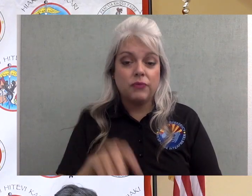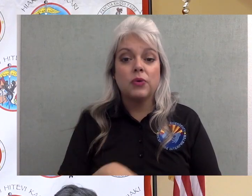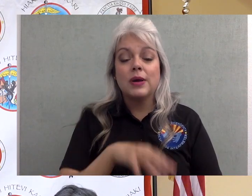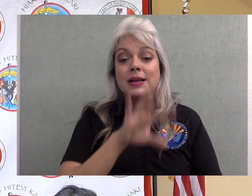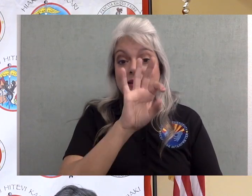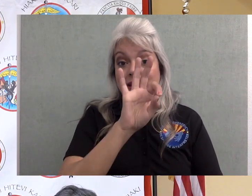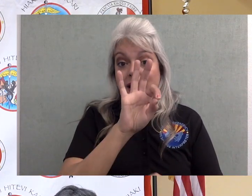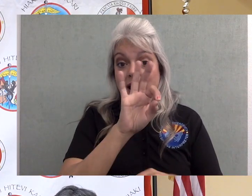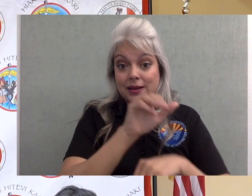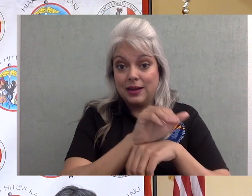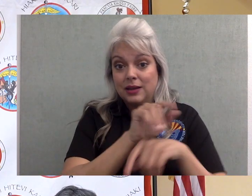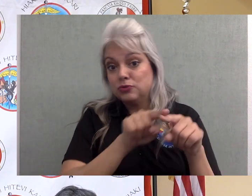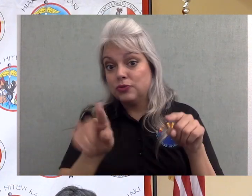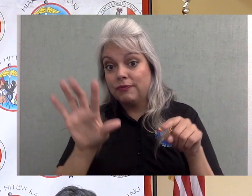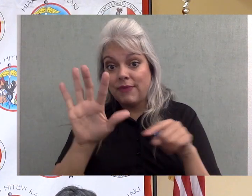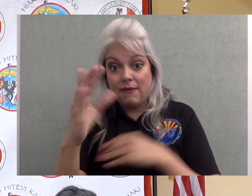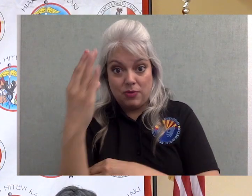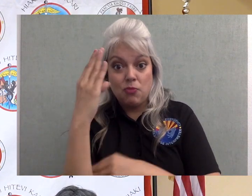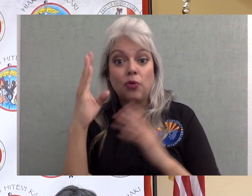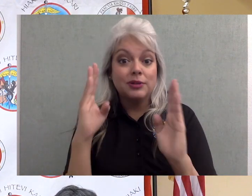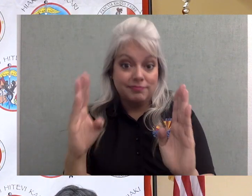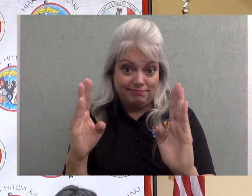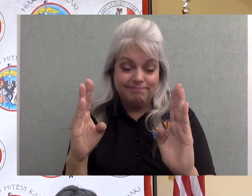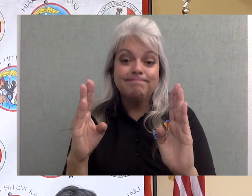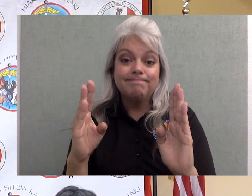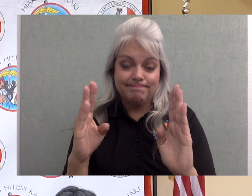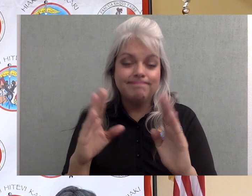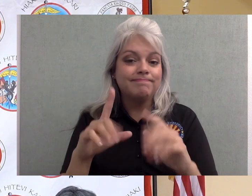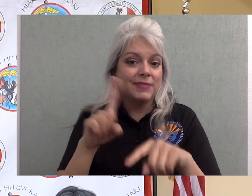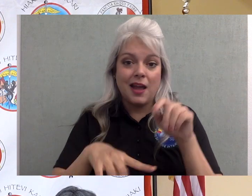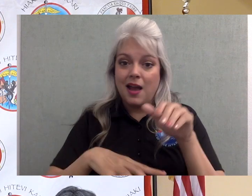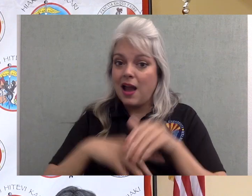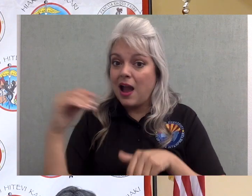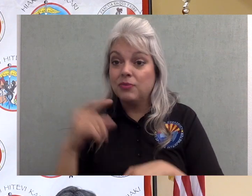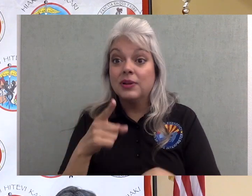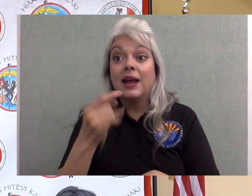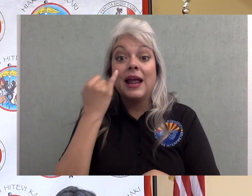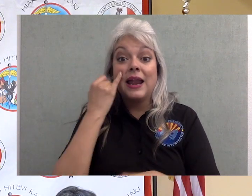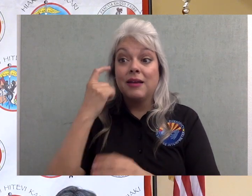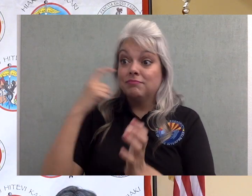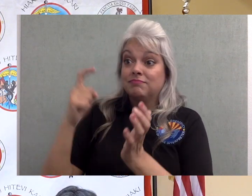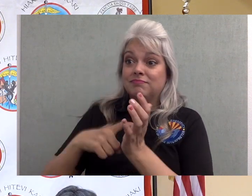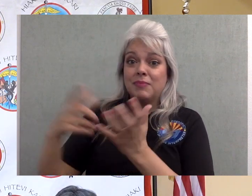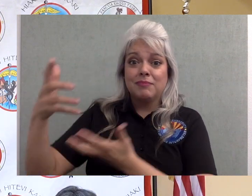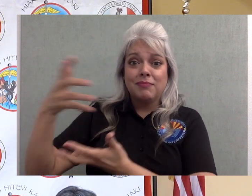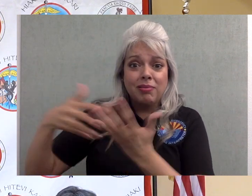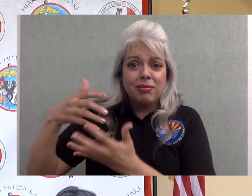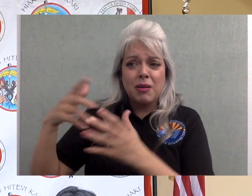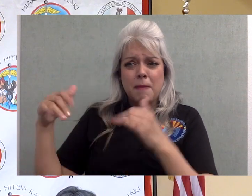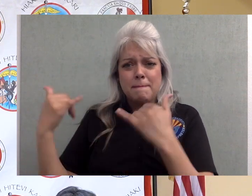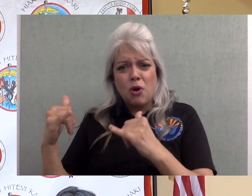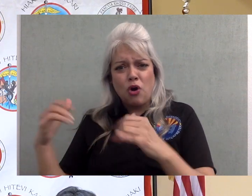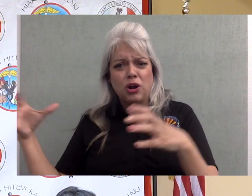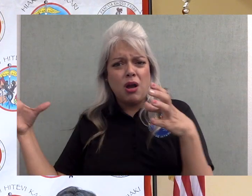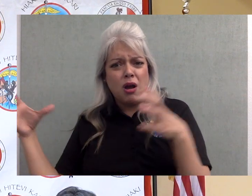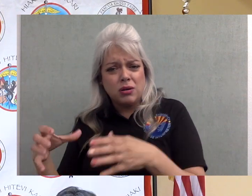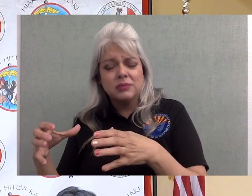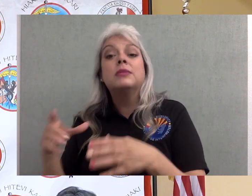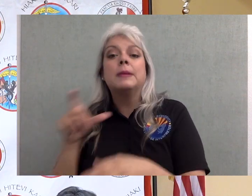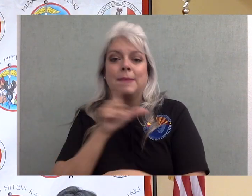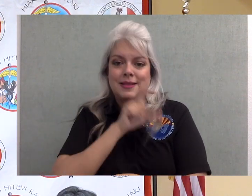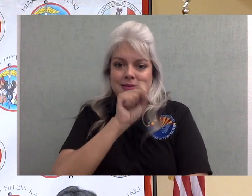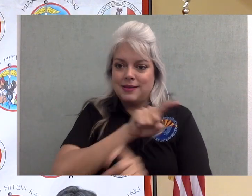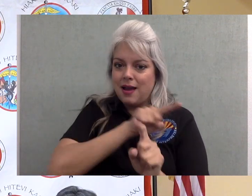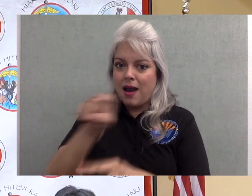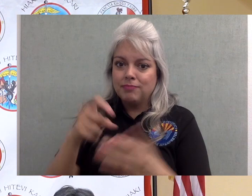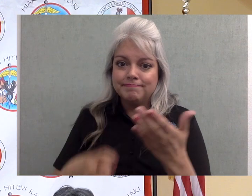5 a.m. And no large gathering events or parties. All this is subject to citation from law enforcement. So